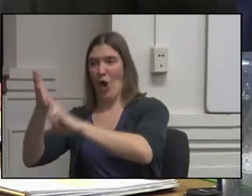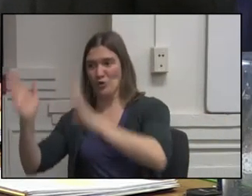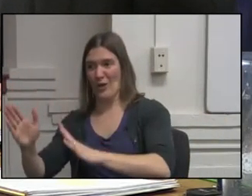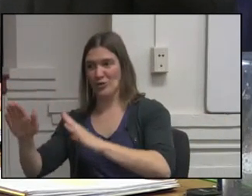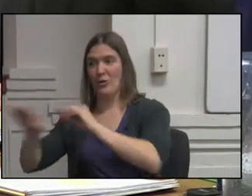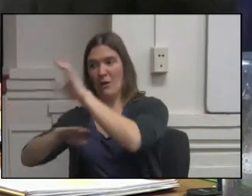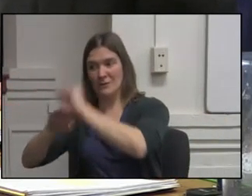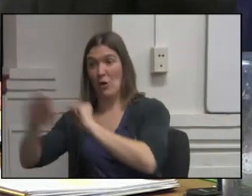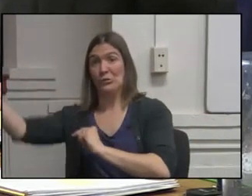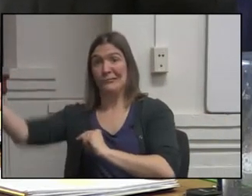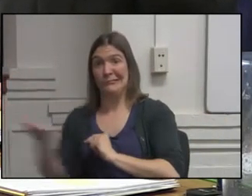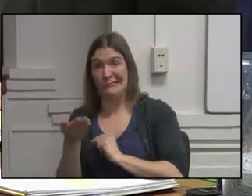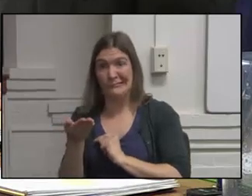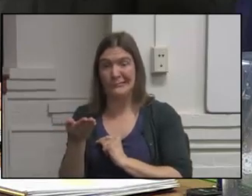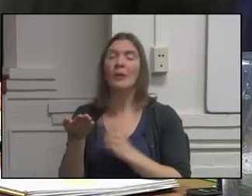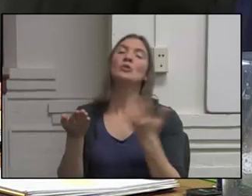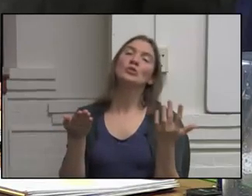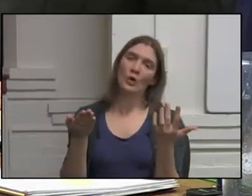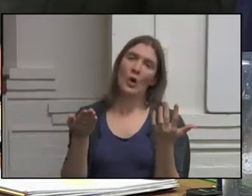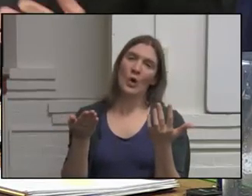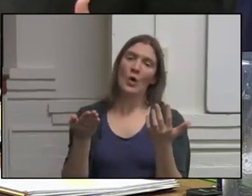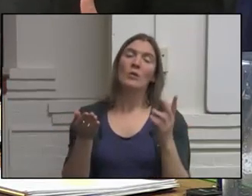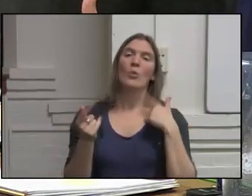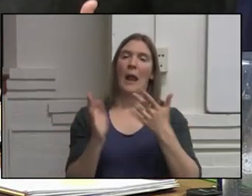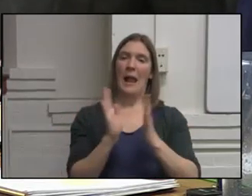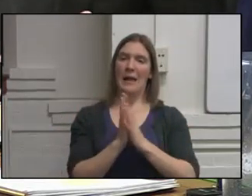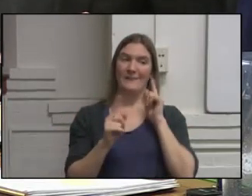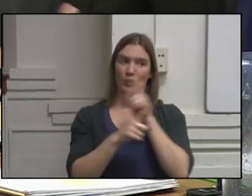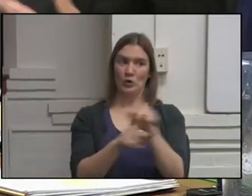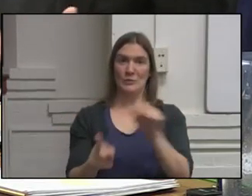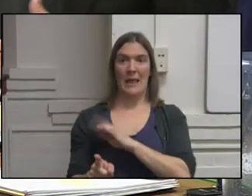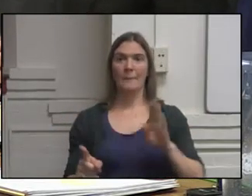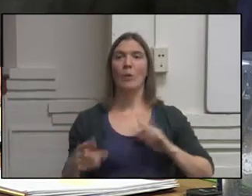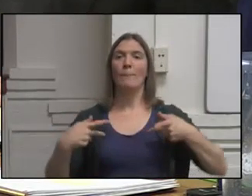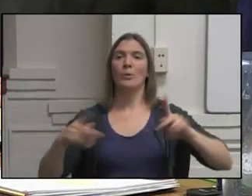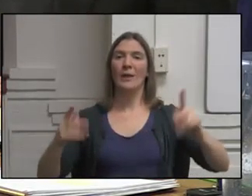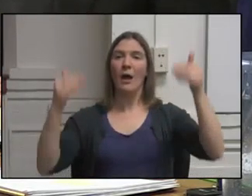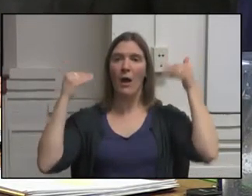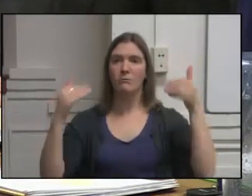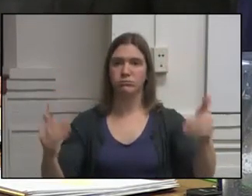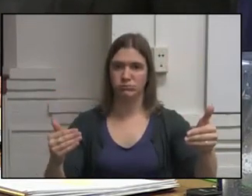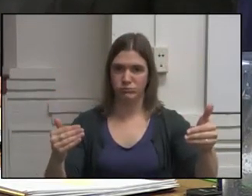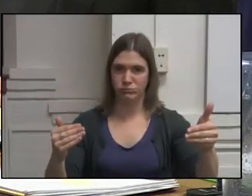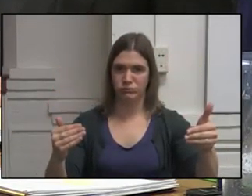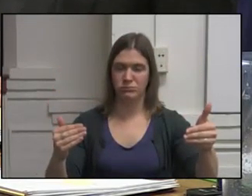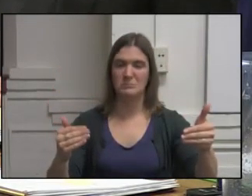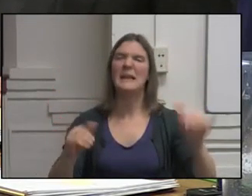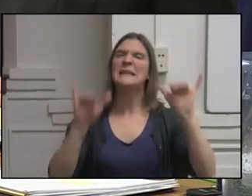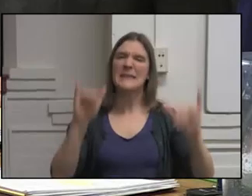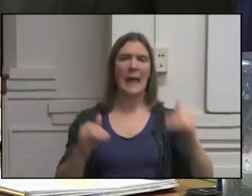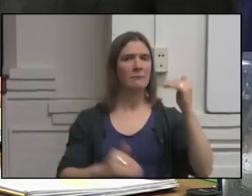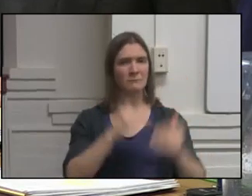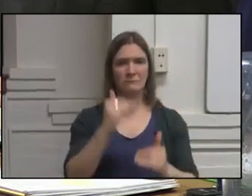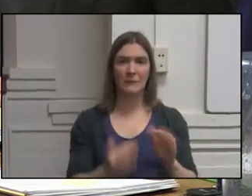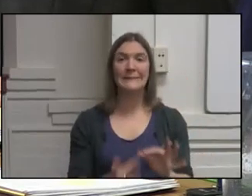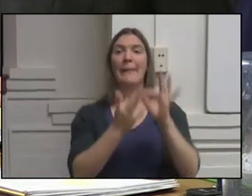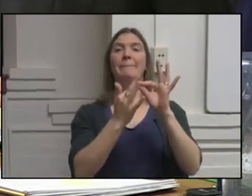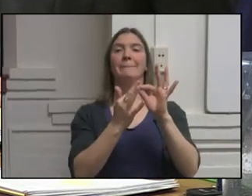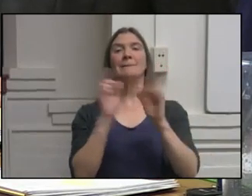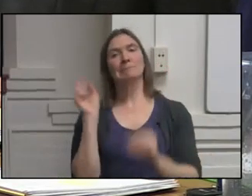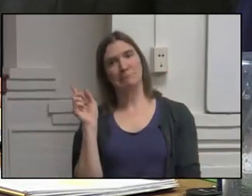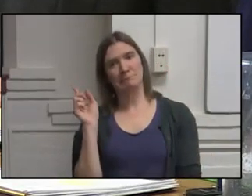this piece of work. And so what's before you tonight is we're asking that you allow us to move forward in the manner that we normally do, with the one exception